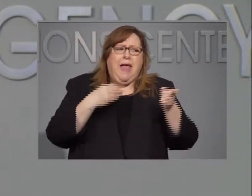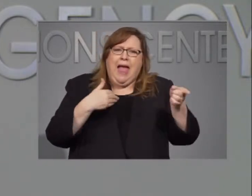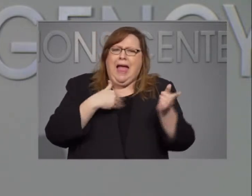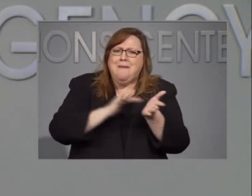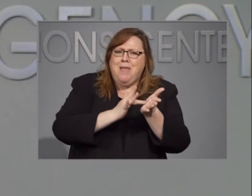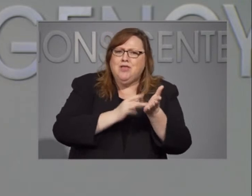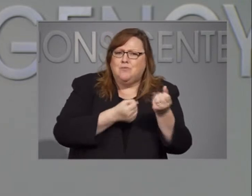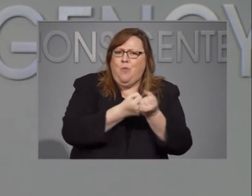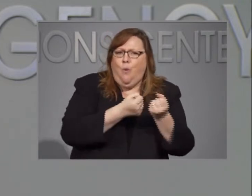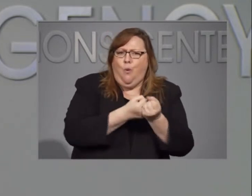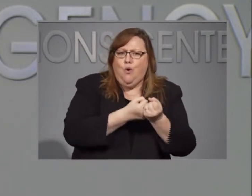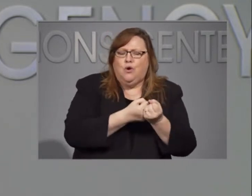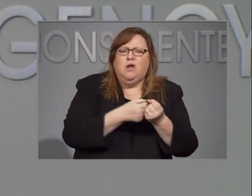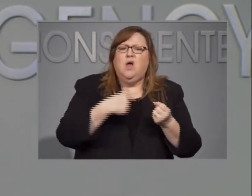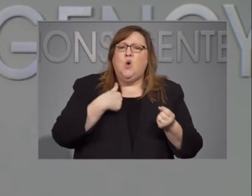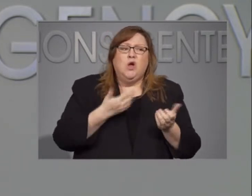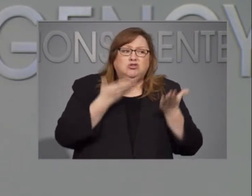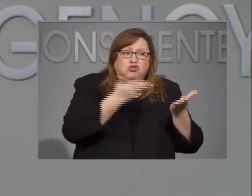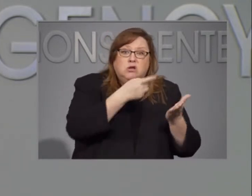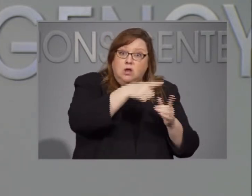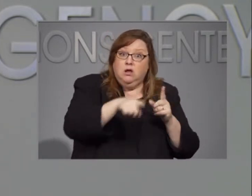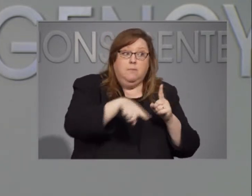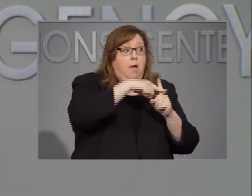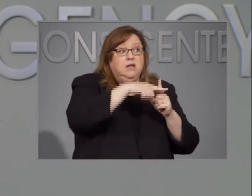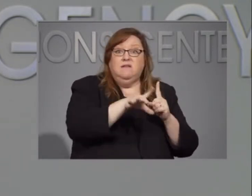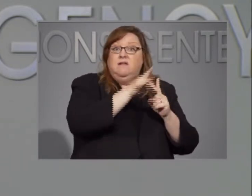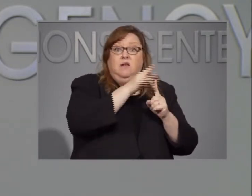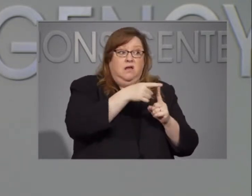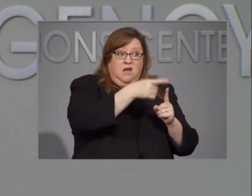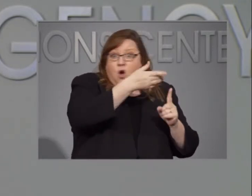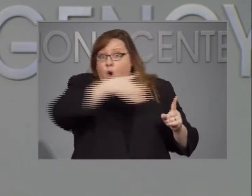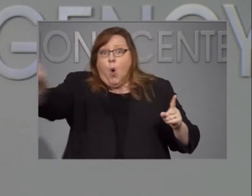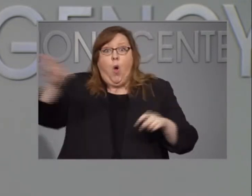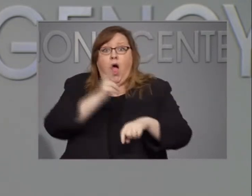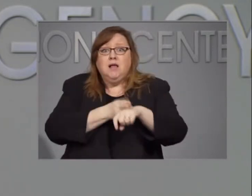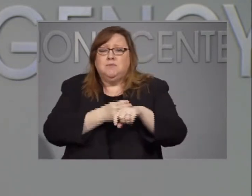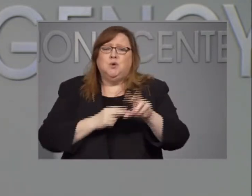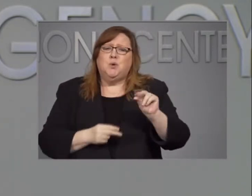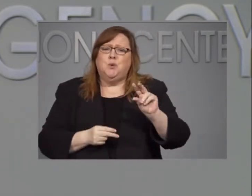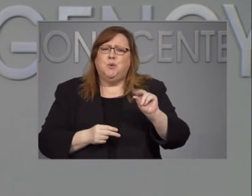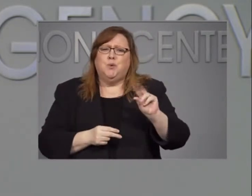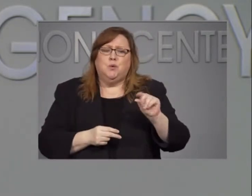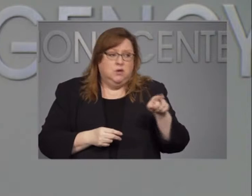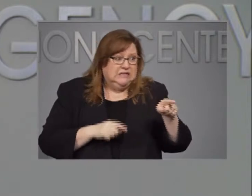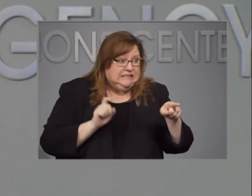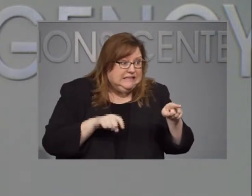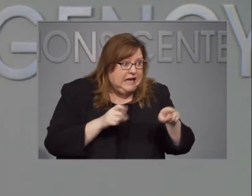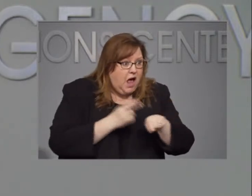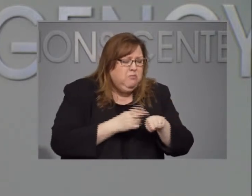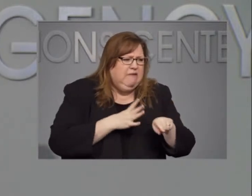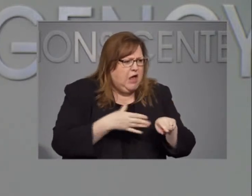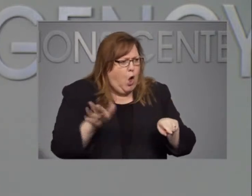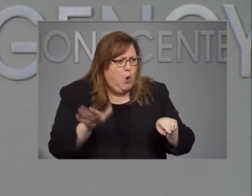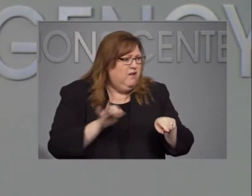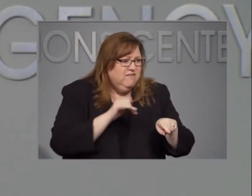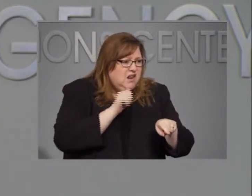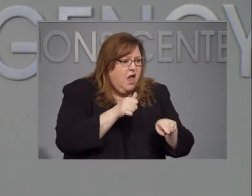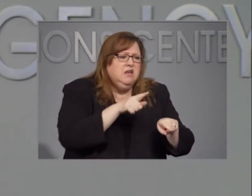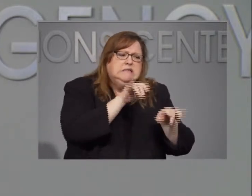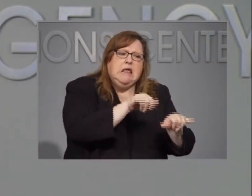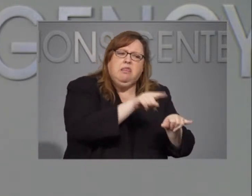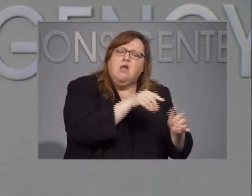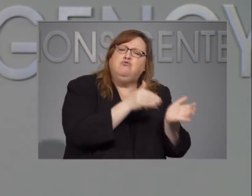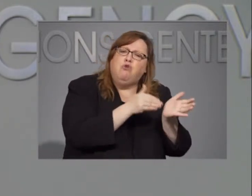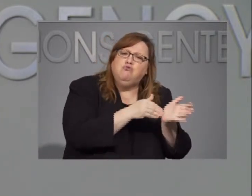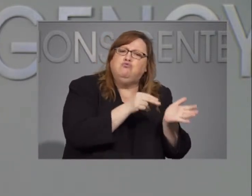folks going to the hospital if they need hospital level care. But what we want folks to do, if they do find folks who are positive, is